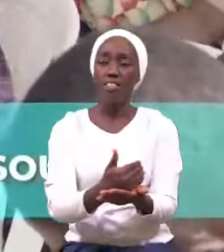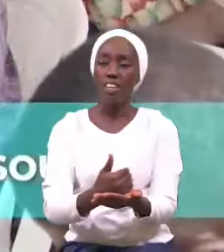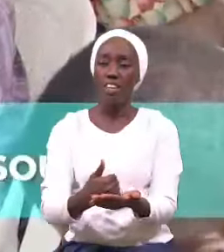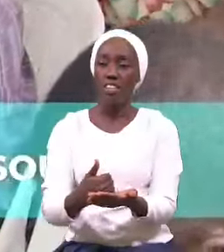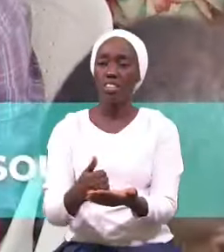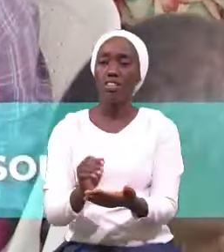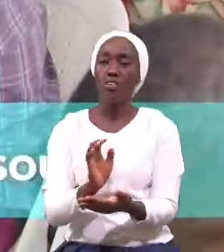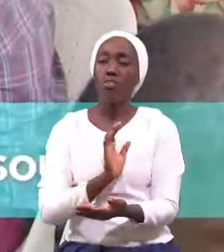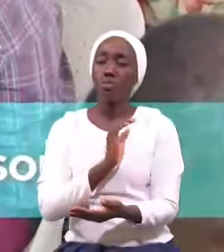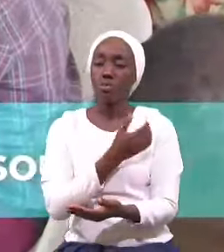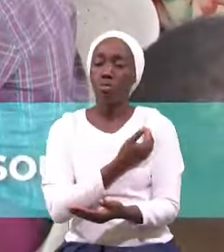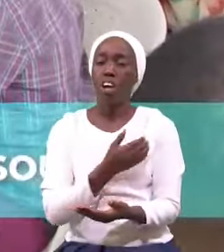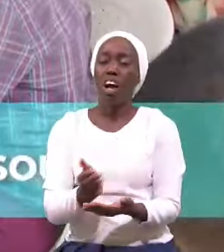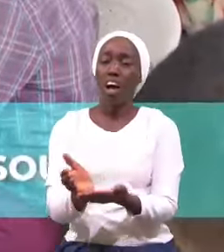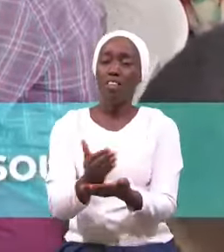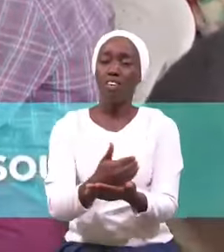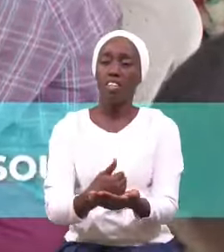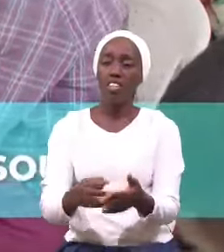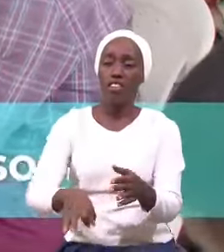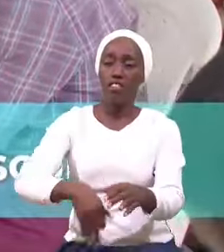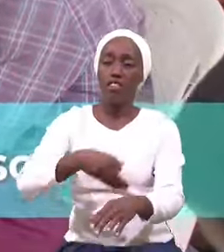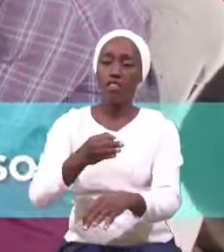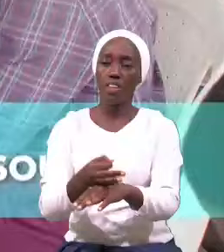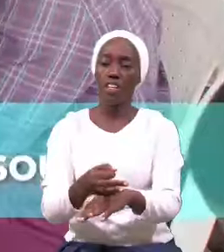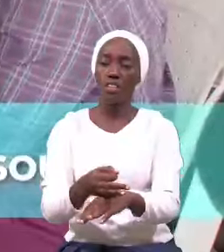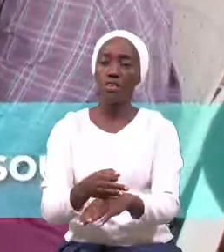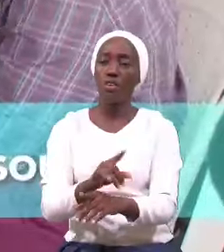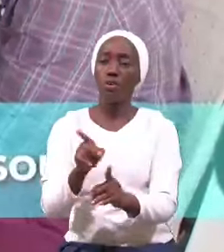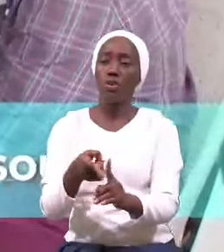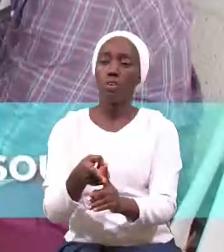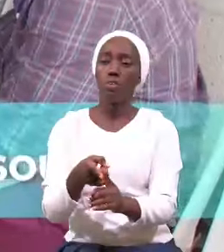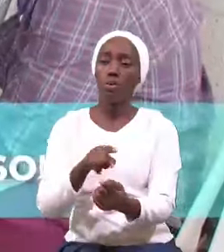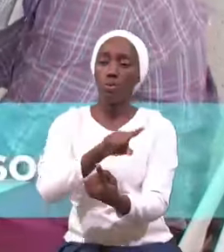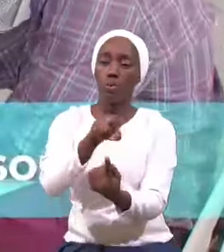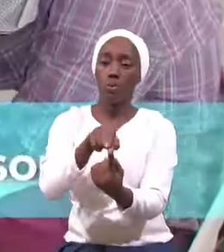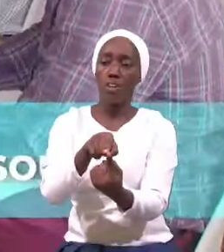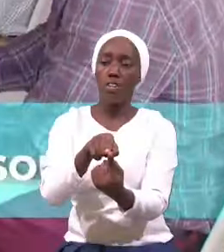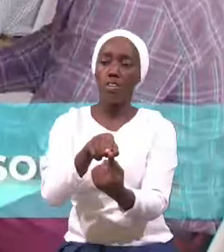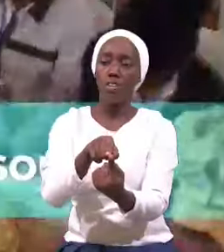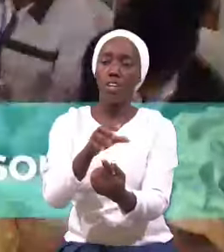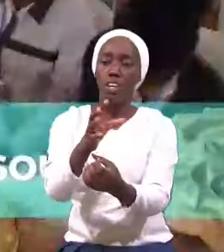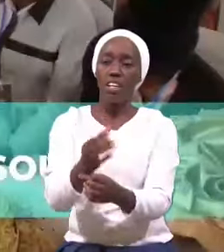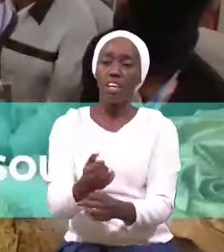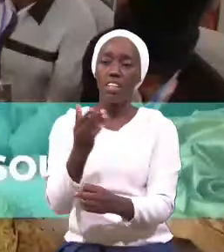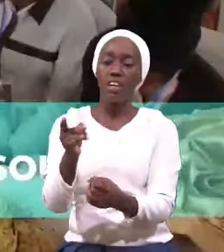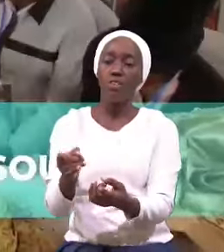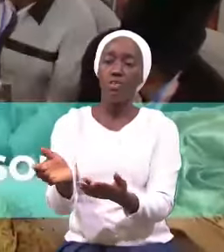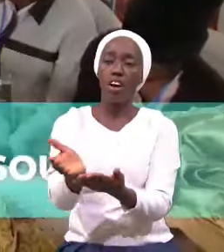And when we get to the harvest field, we harvest souls into the kingdom.